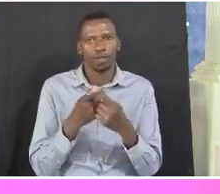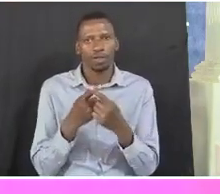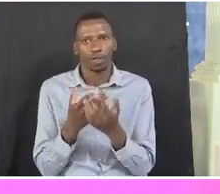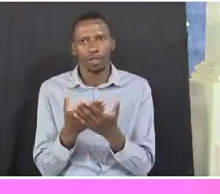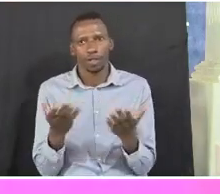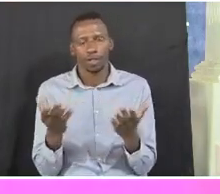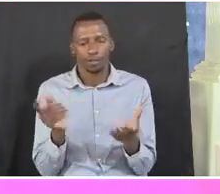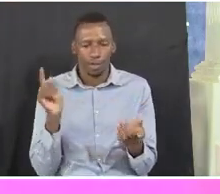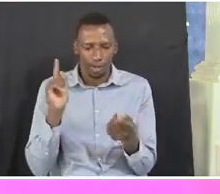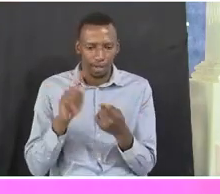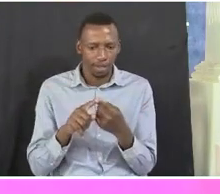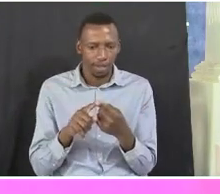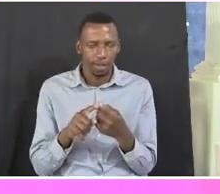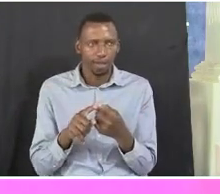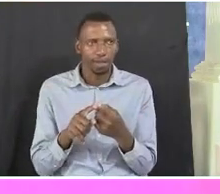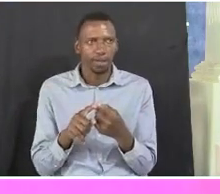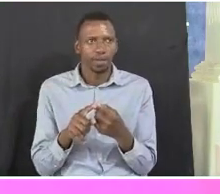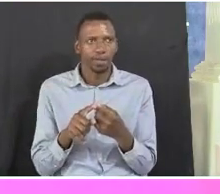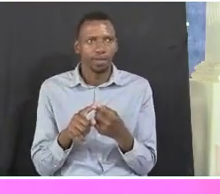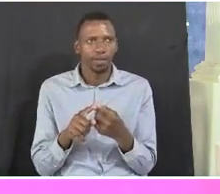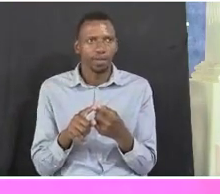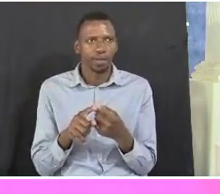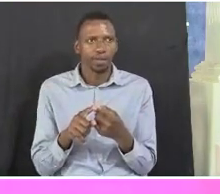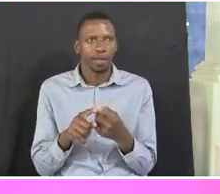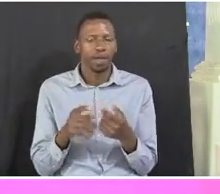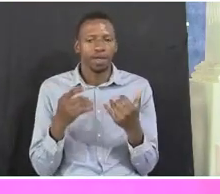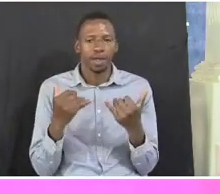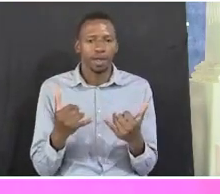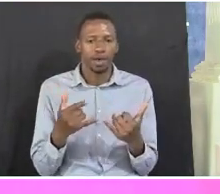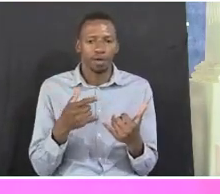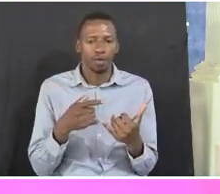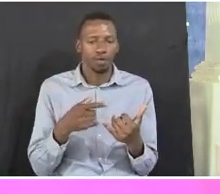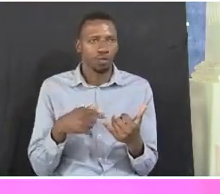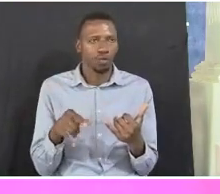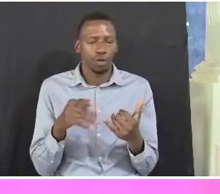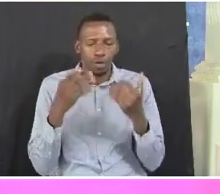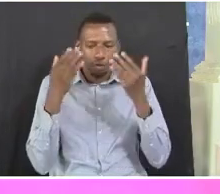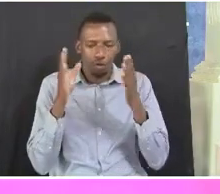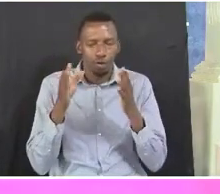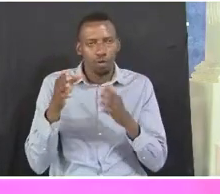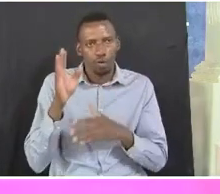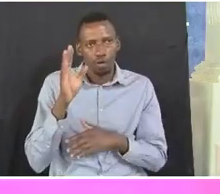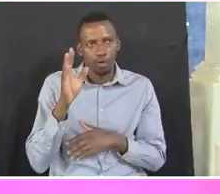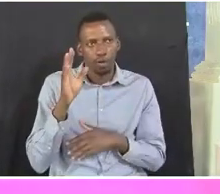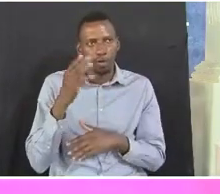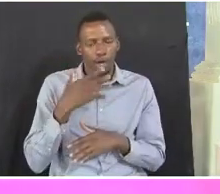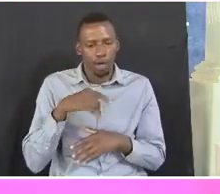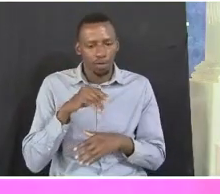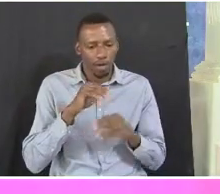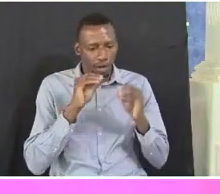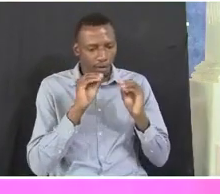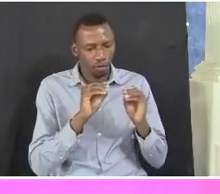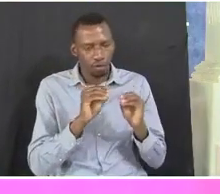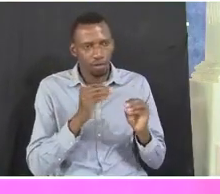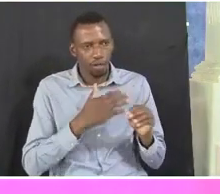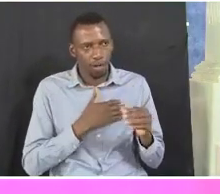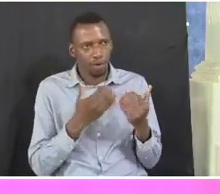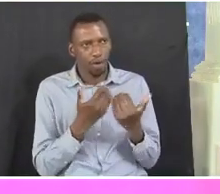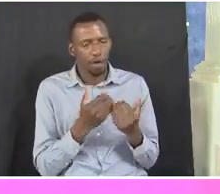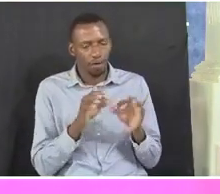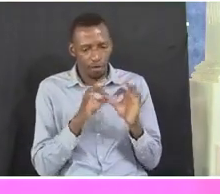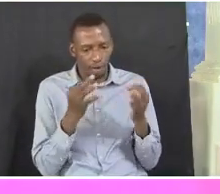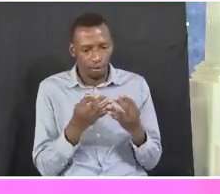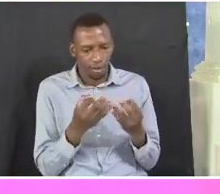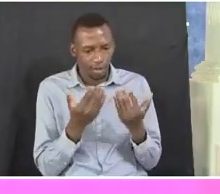to an extent that we adore them without recognizing God. And we have taught our families, children